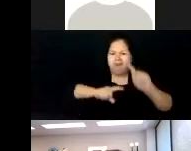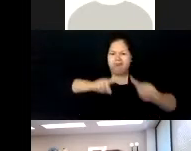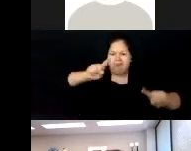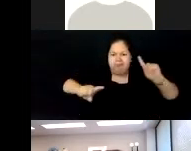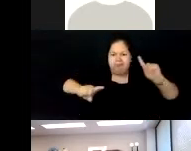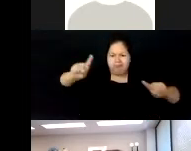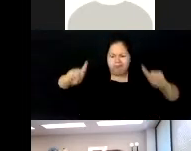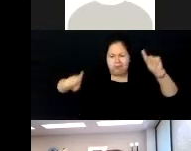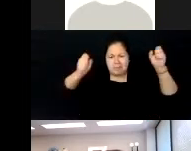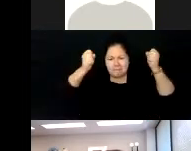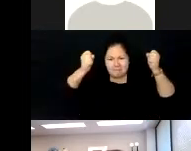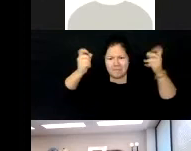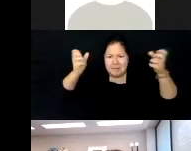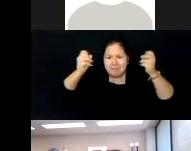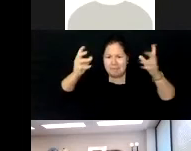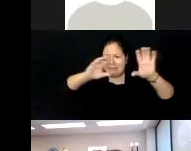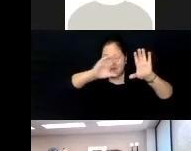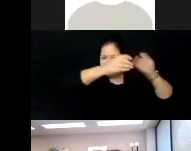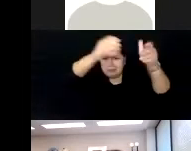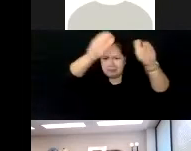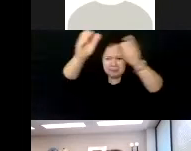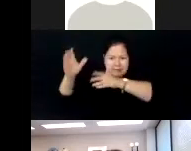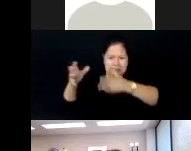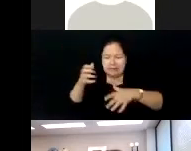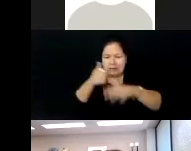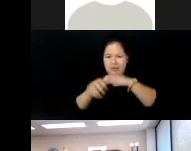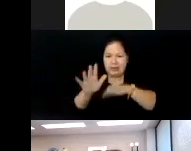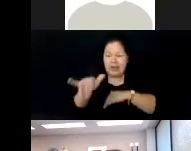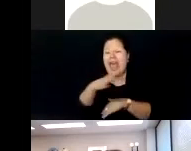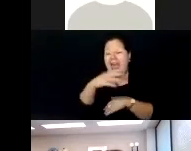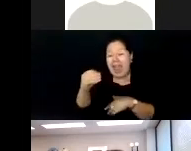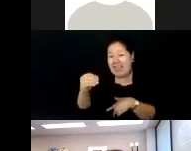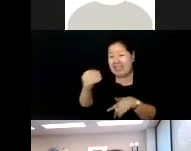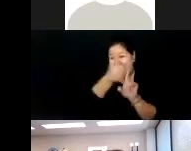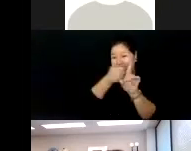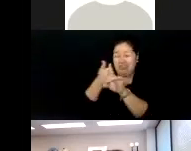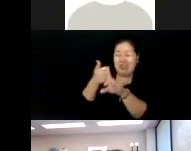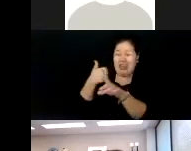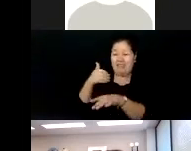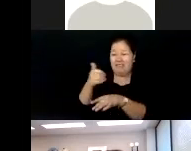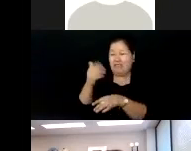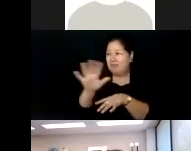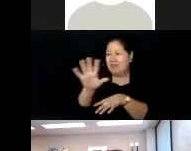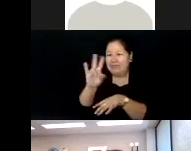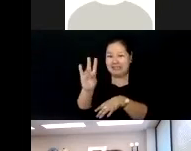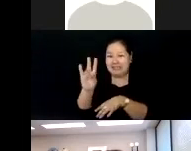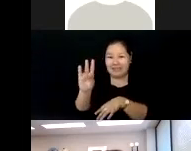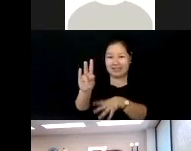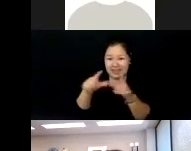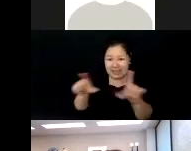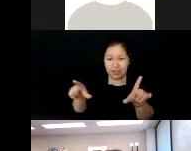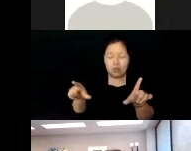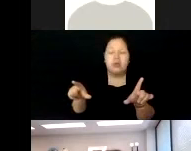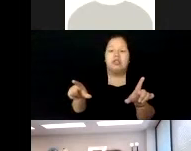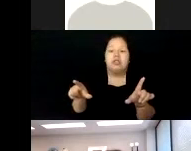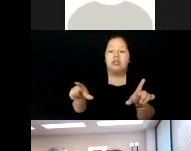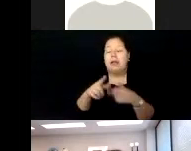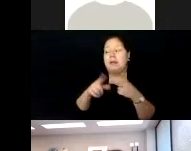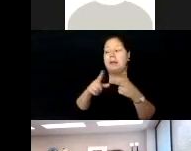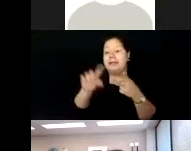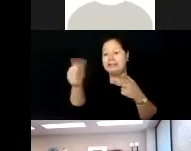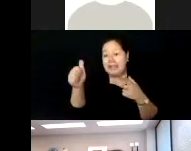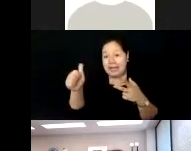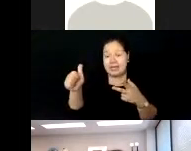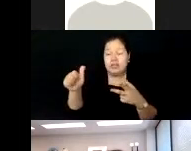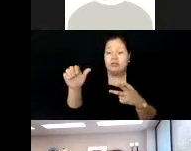diversity within that. And as I mentioned before, the 17 linguistic groups, 10 Métis chartered communities.